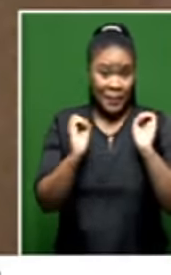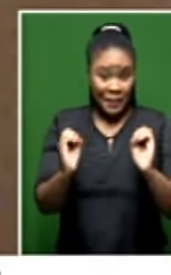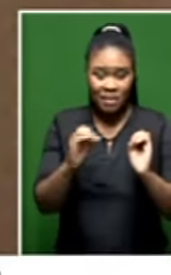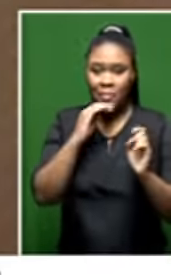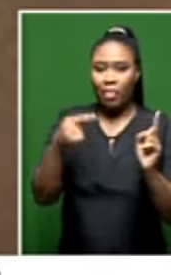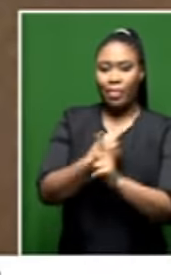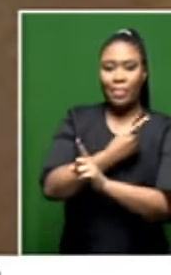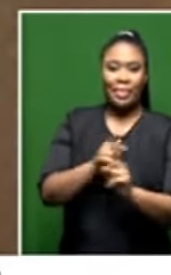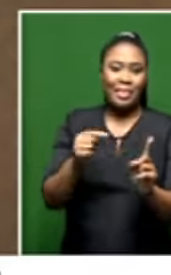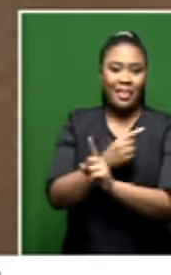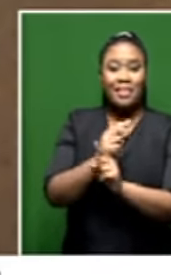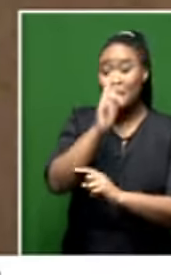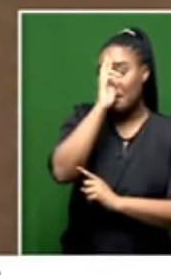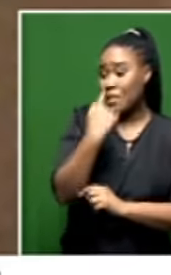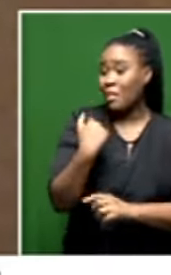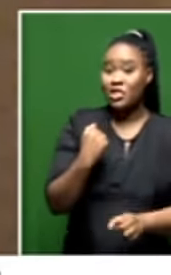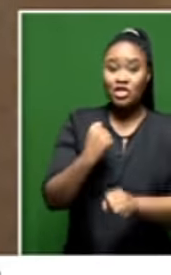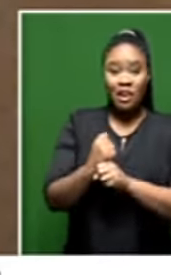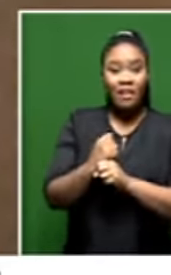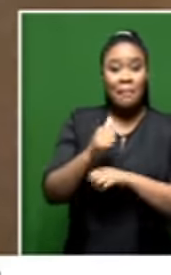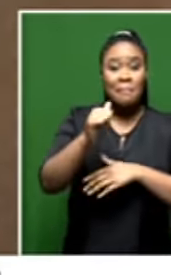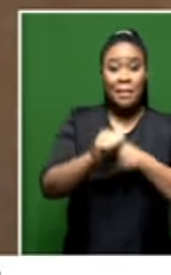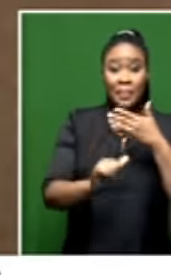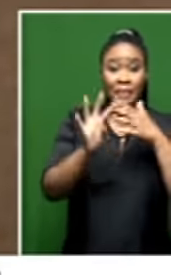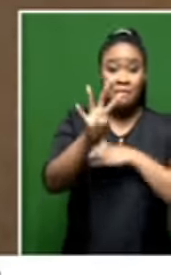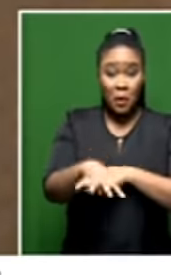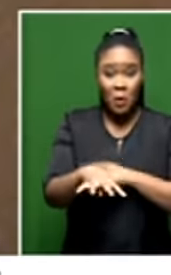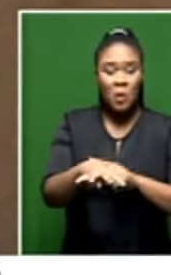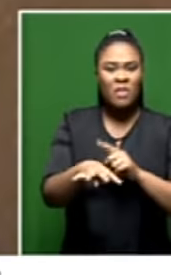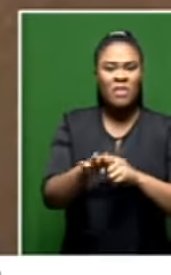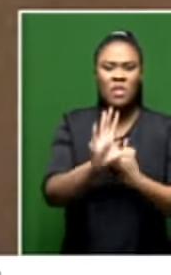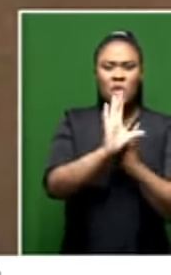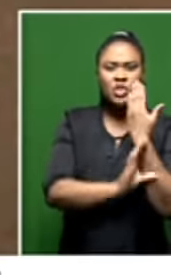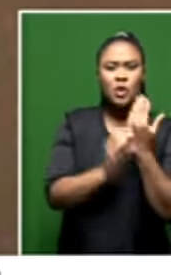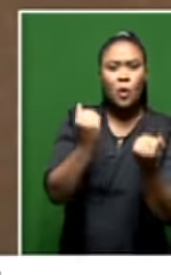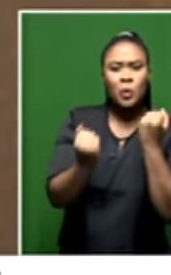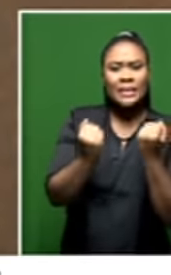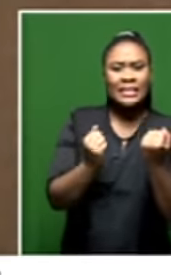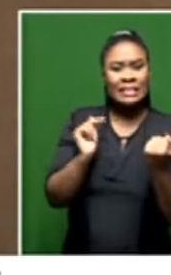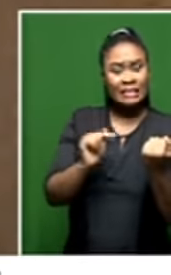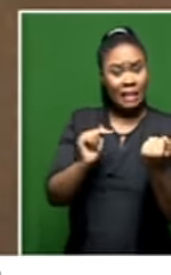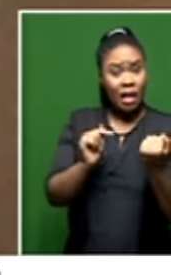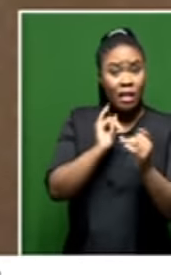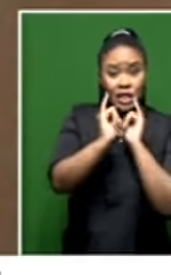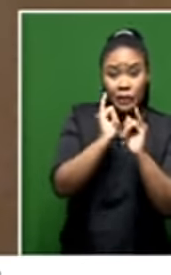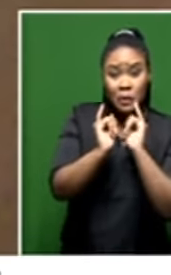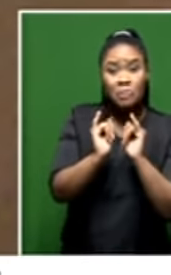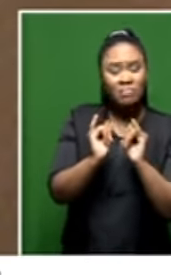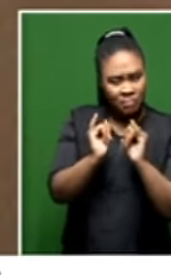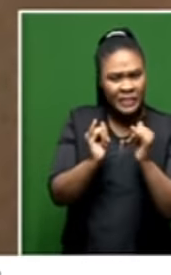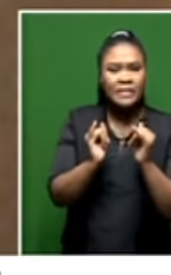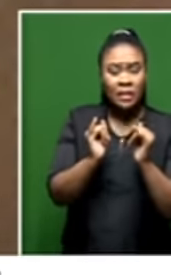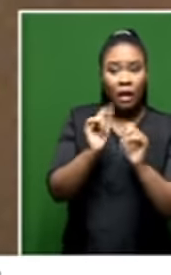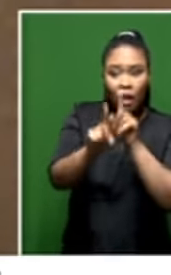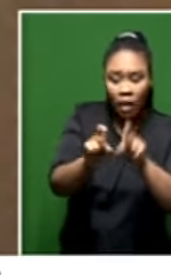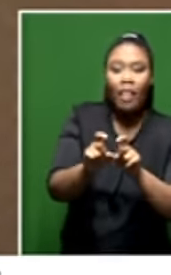fact, the interviews for April for the Constitutional Court had to be redone simply because the issues